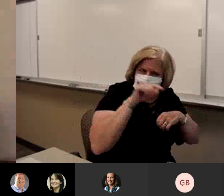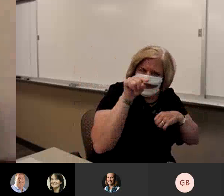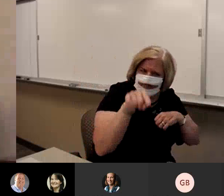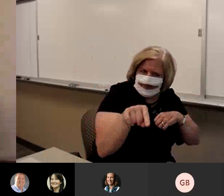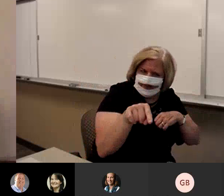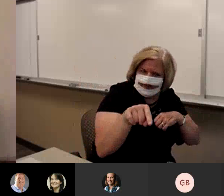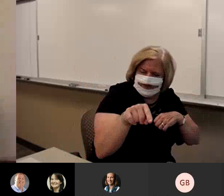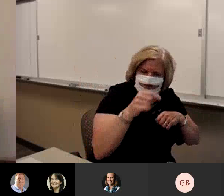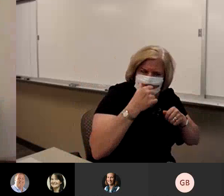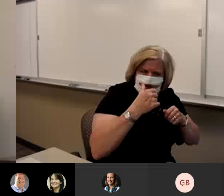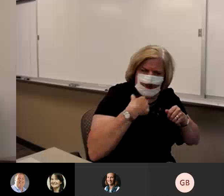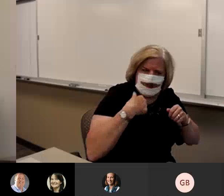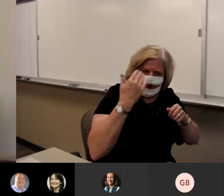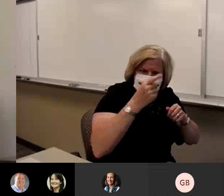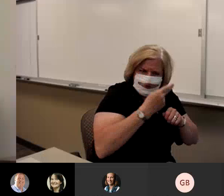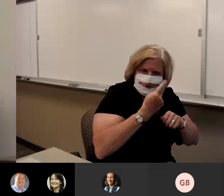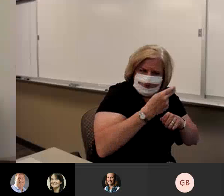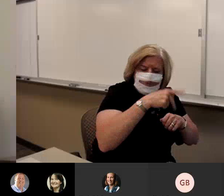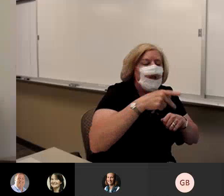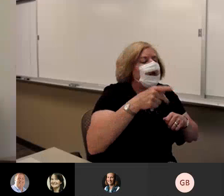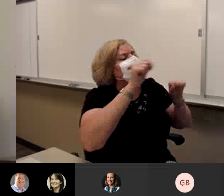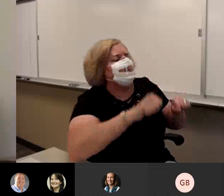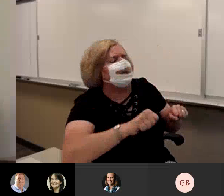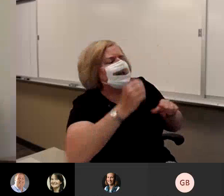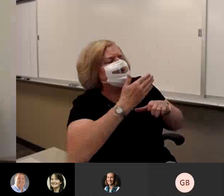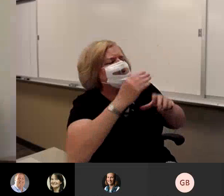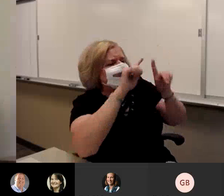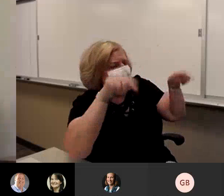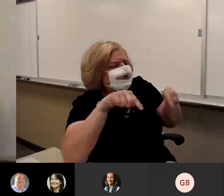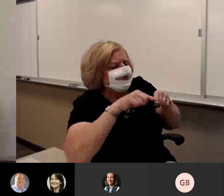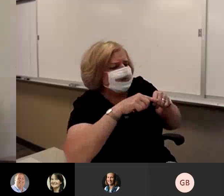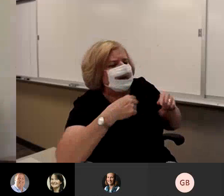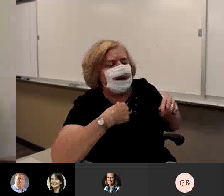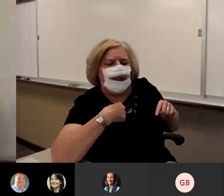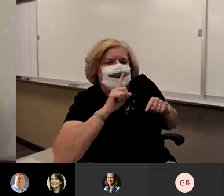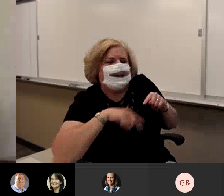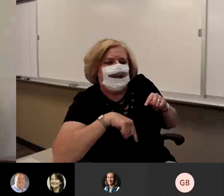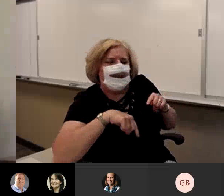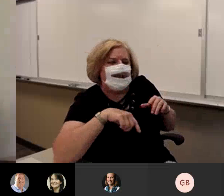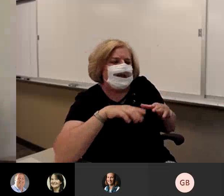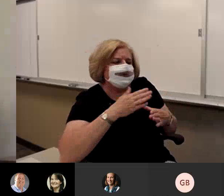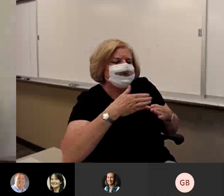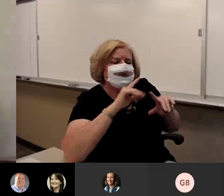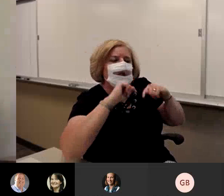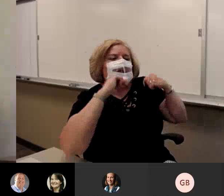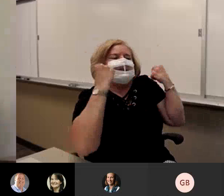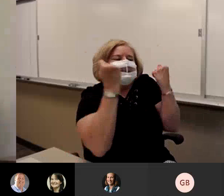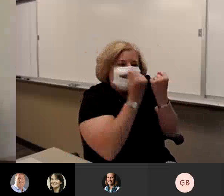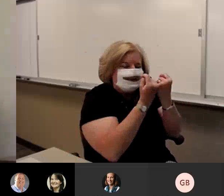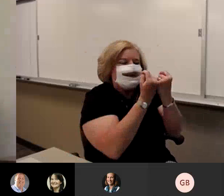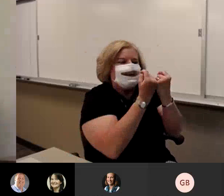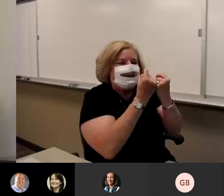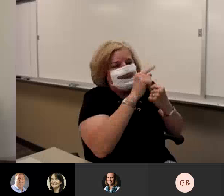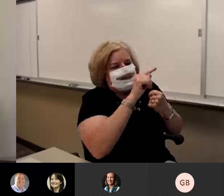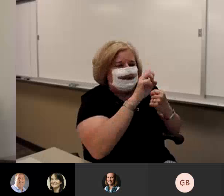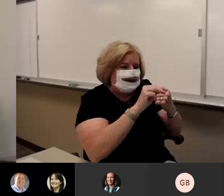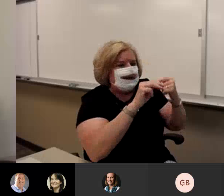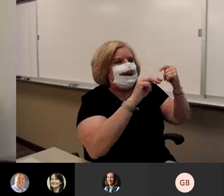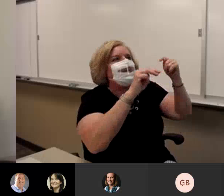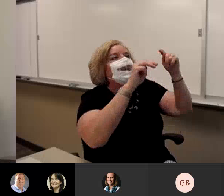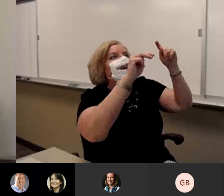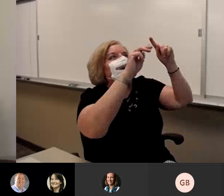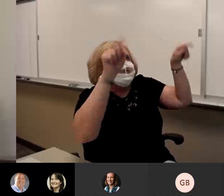the PowerPoint. You can share your screen. I can't share the Teams screen in